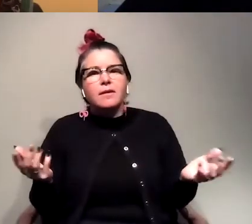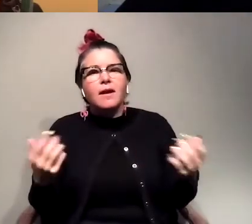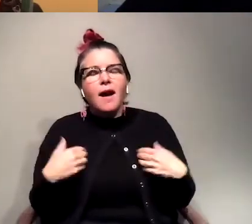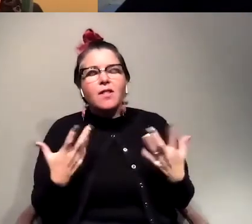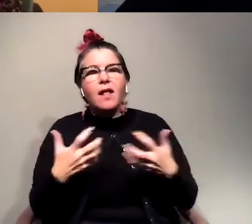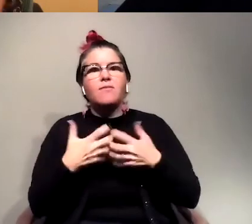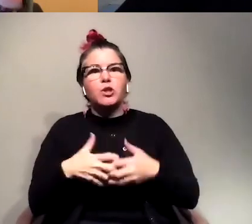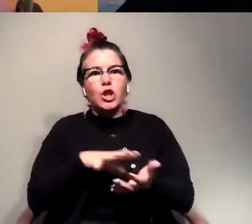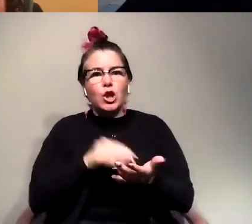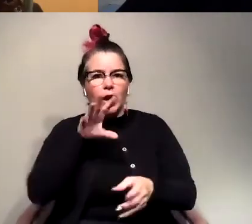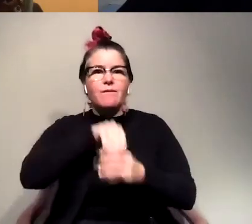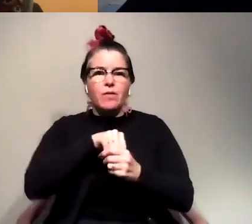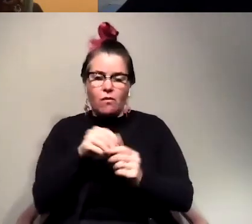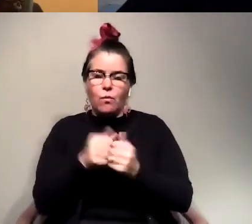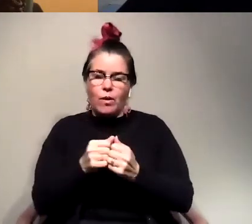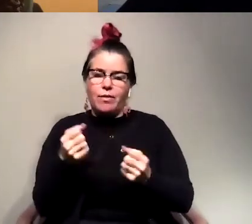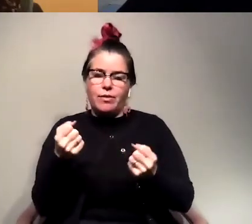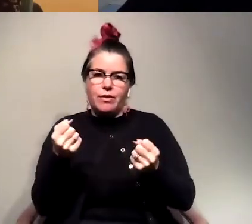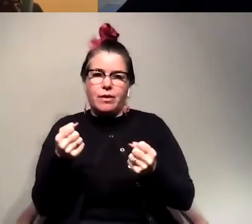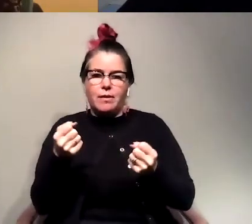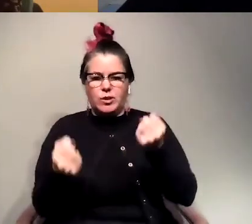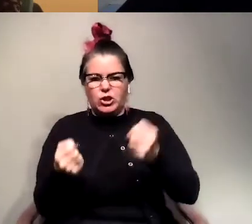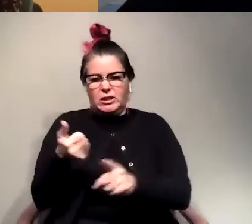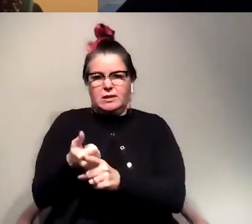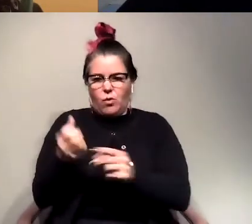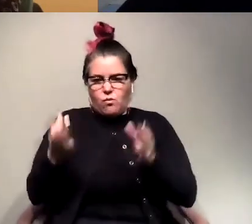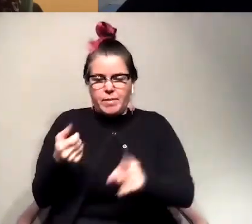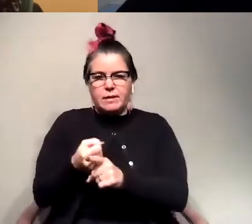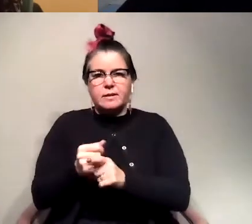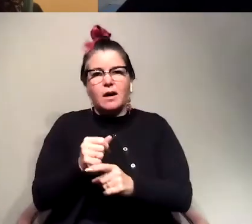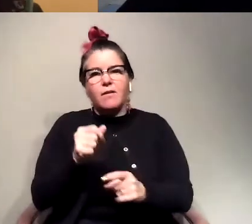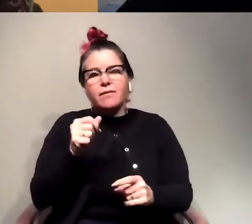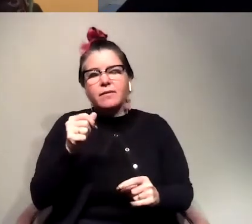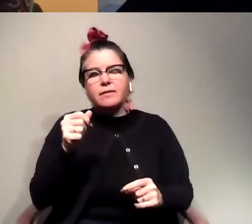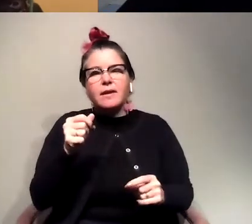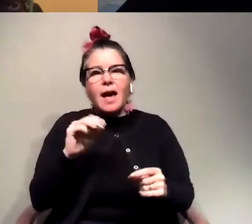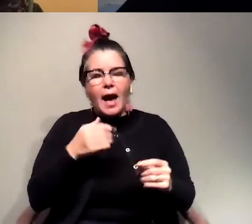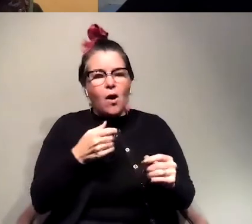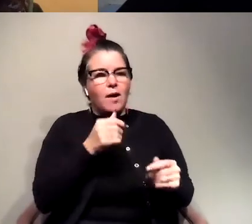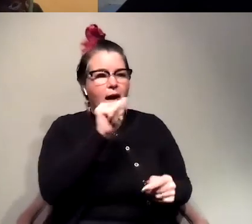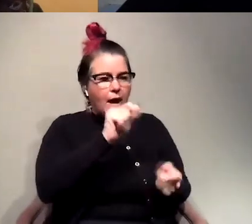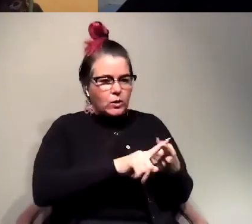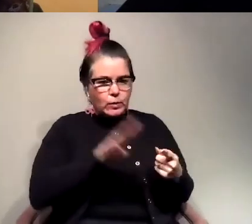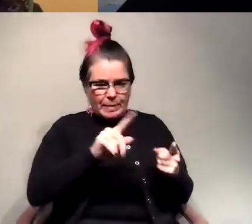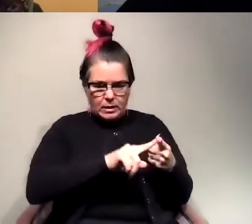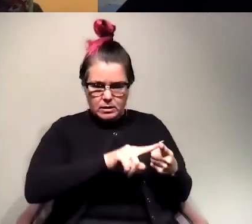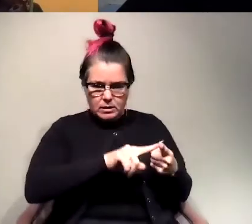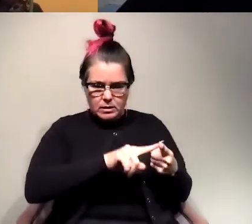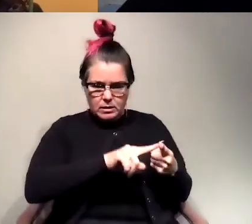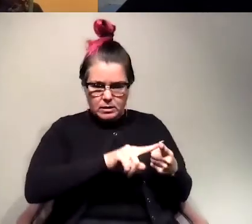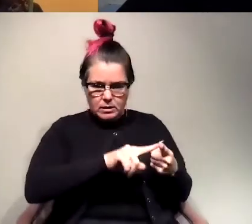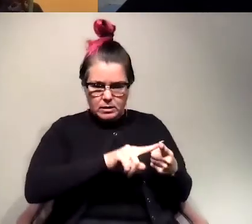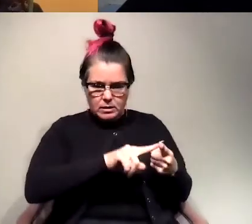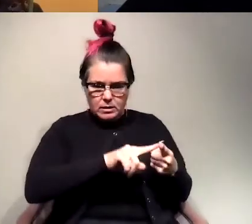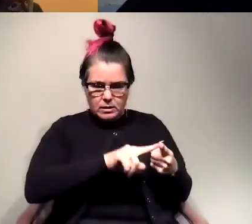going on under the hood. Like there's some AI figuring out how to actually like route between those points, but there is a